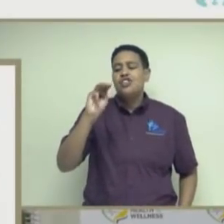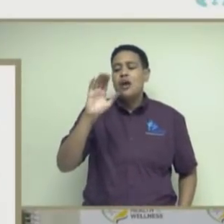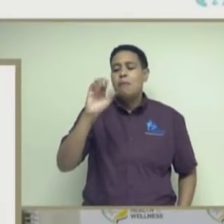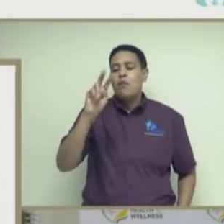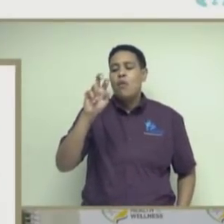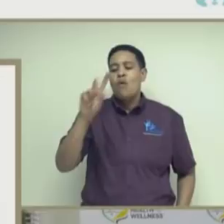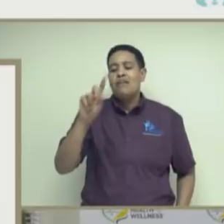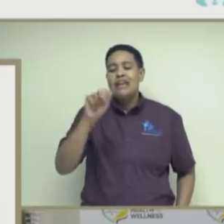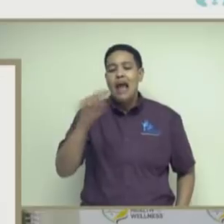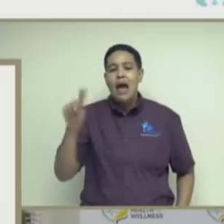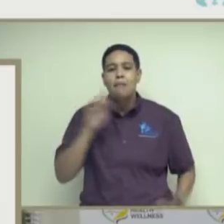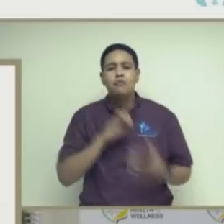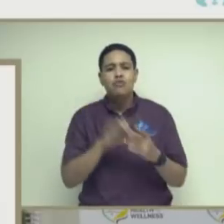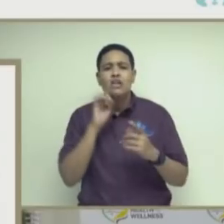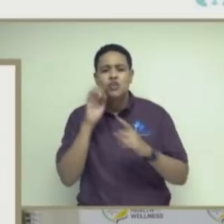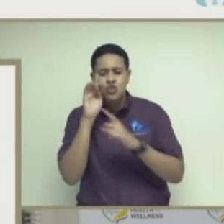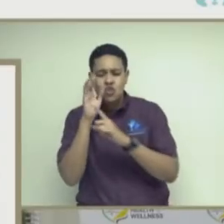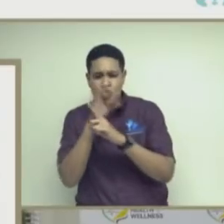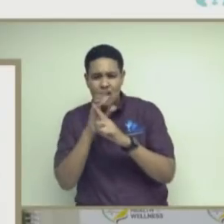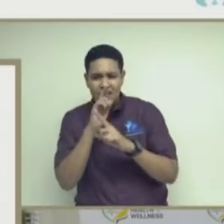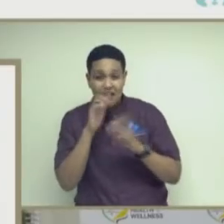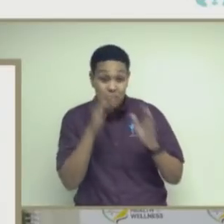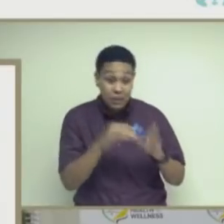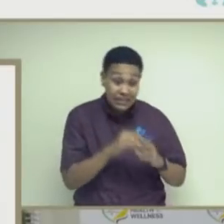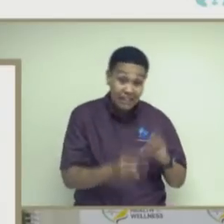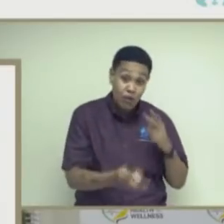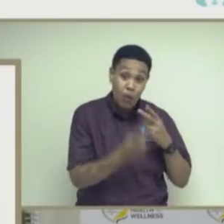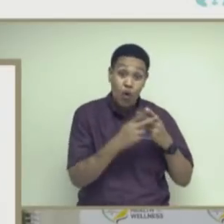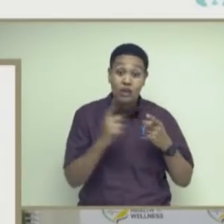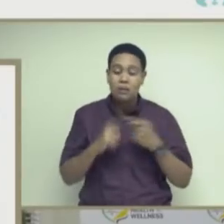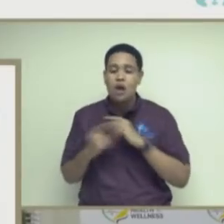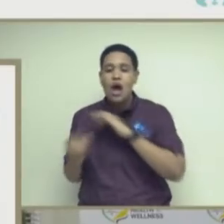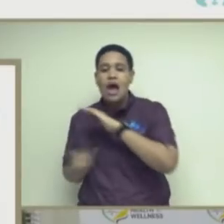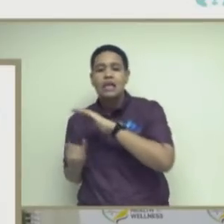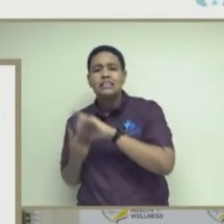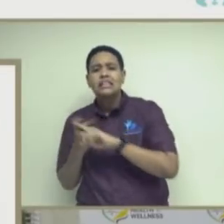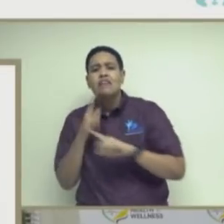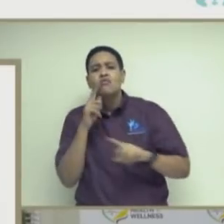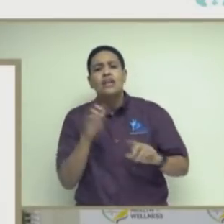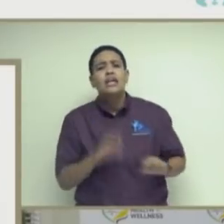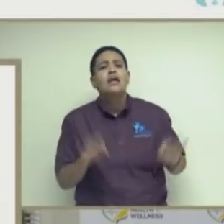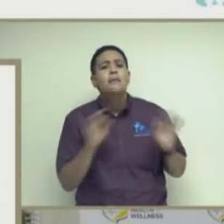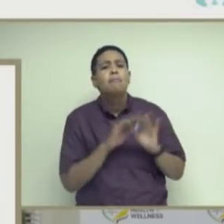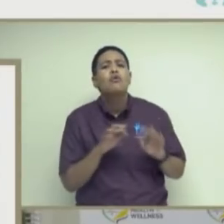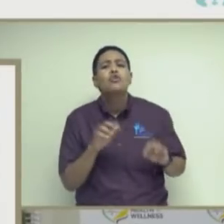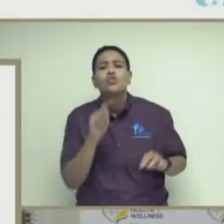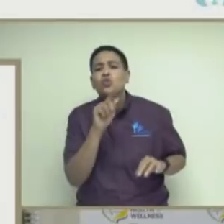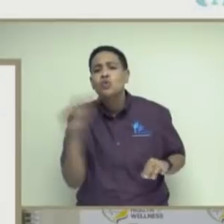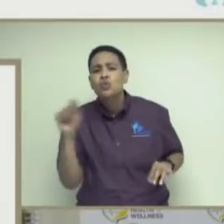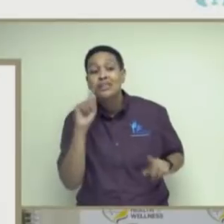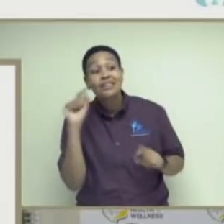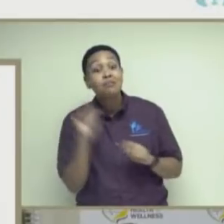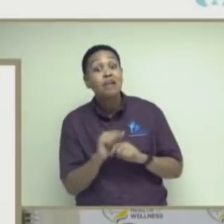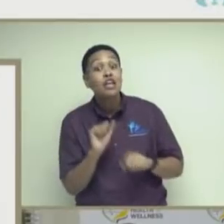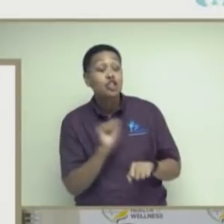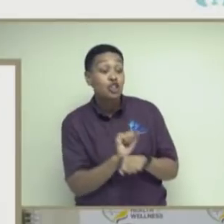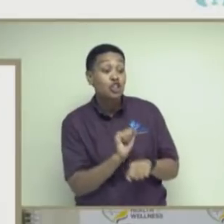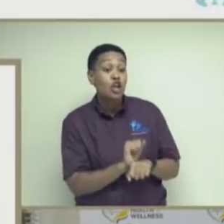the surveillance of persons in quarantine and isolation are critical tools to making the